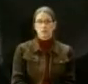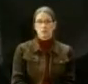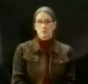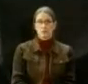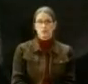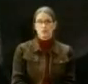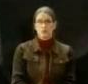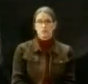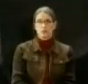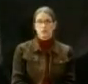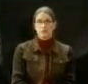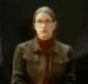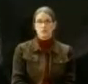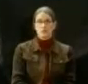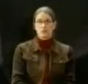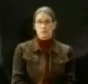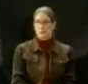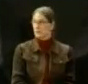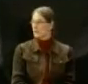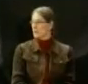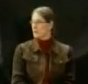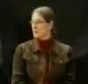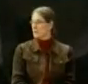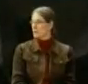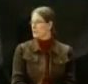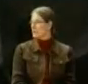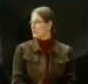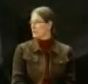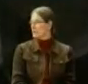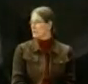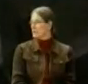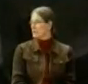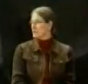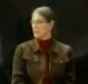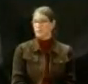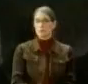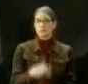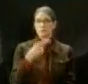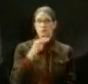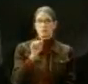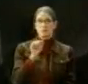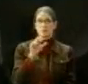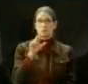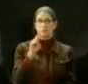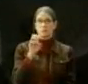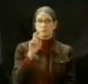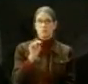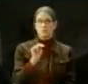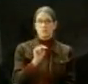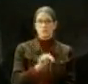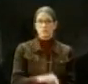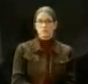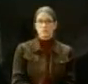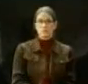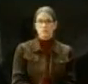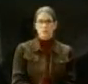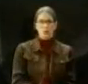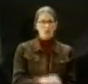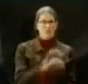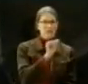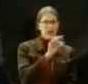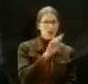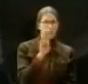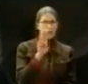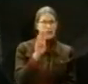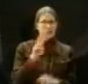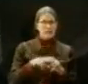Commissioner Norman Daniels. Commissioner Harmon. We going for A or B, C,